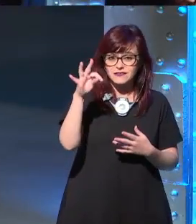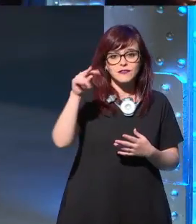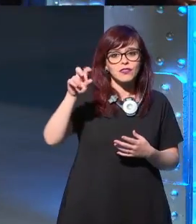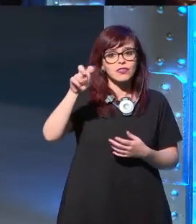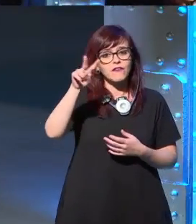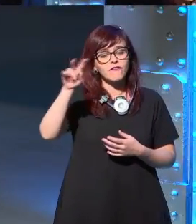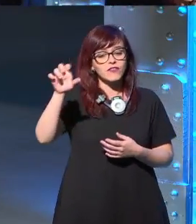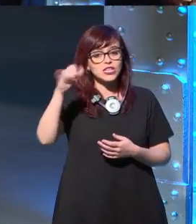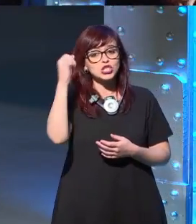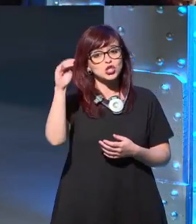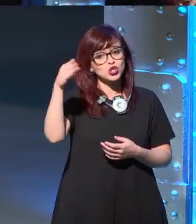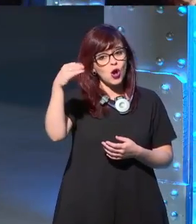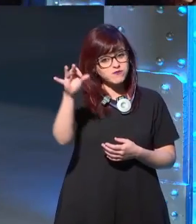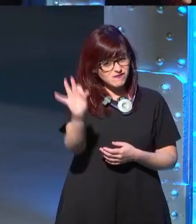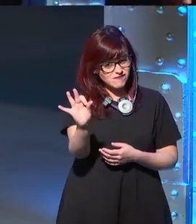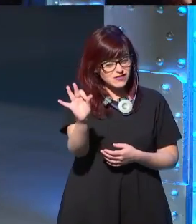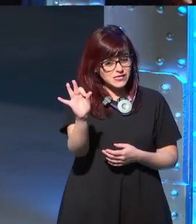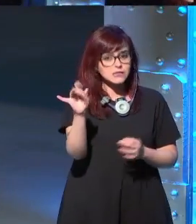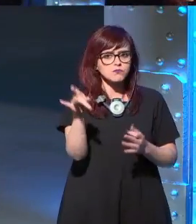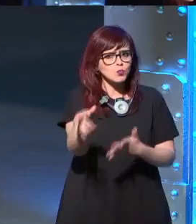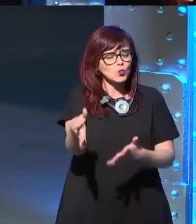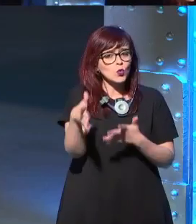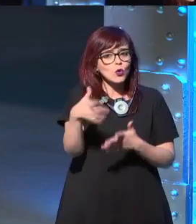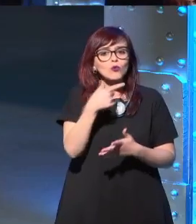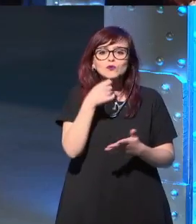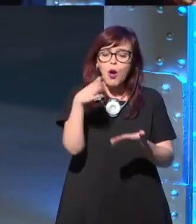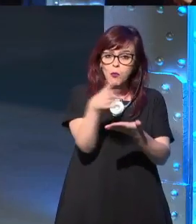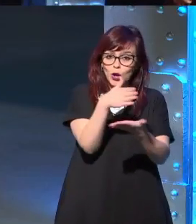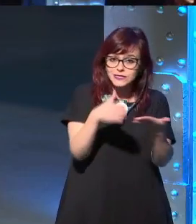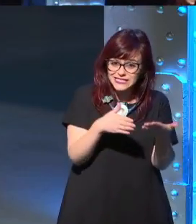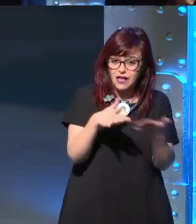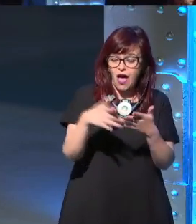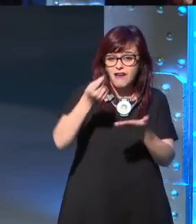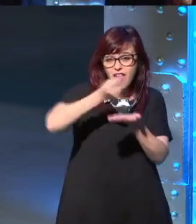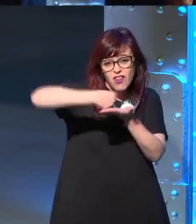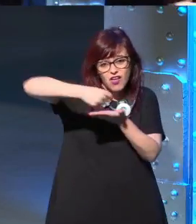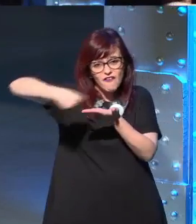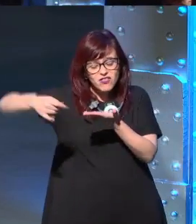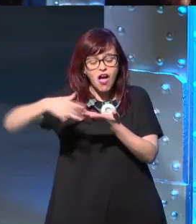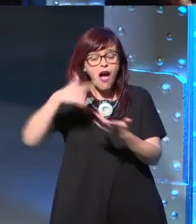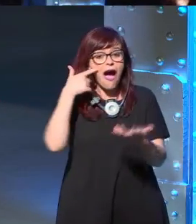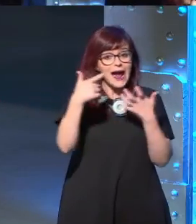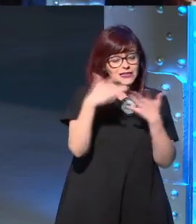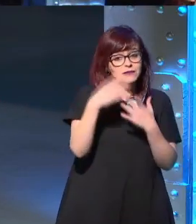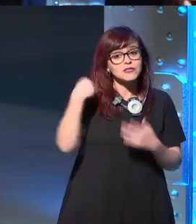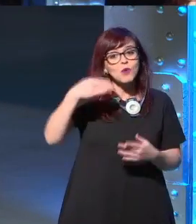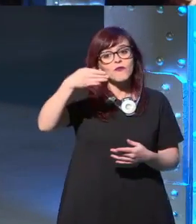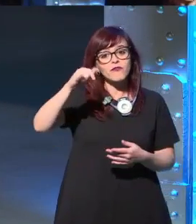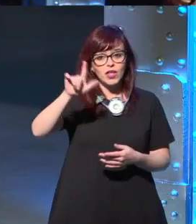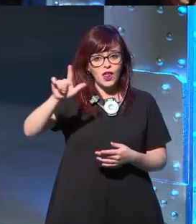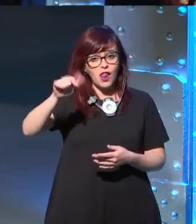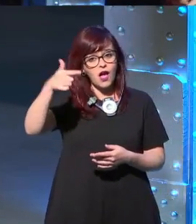and poetry when he was in college. Bill Gates takes no arts